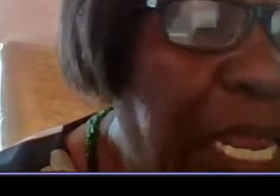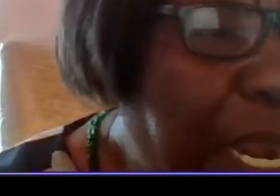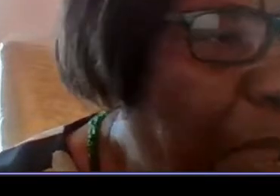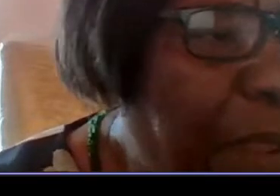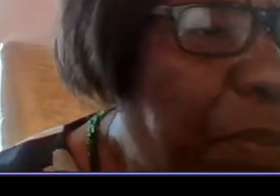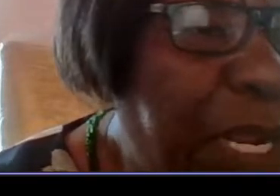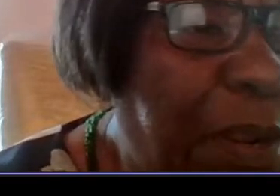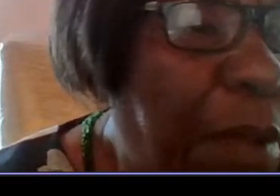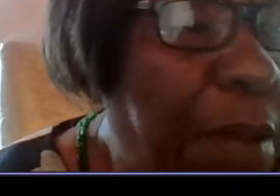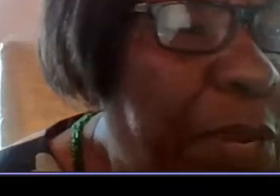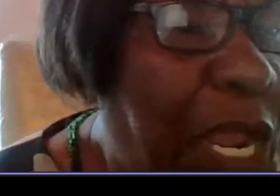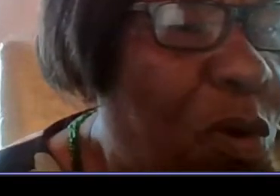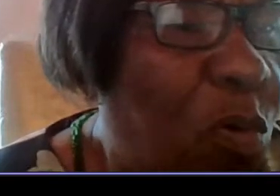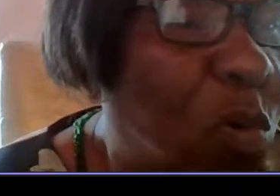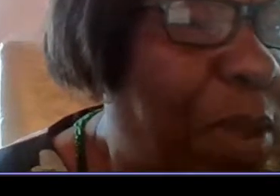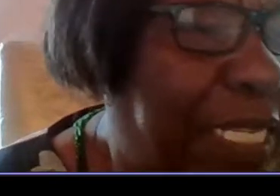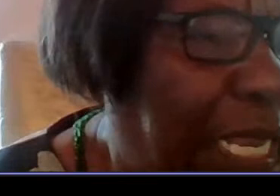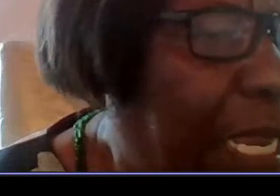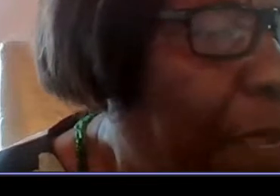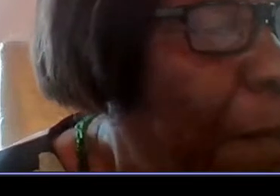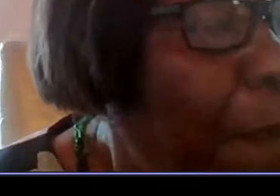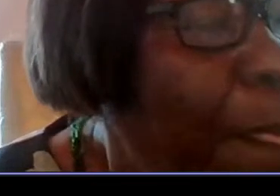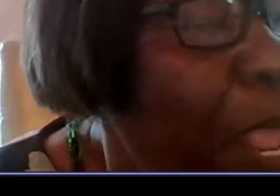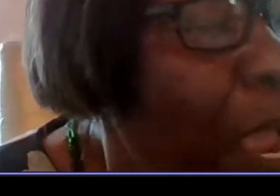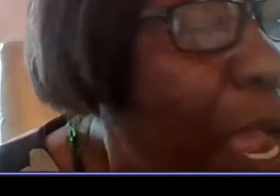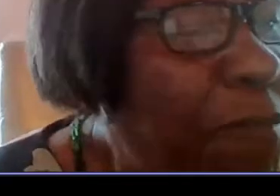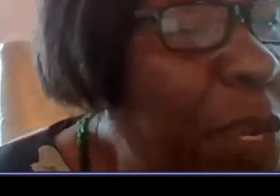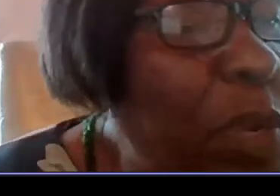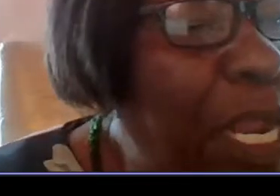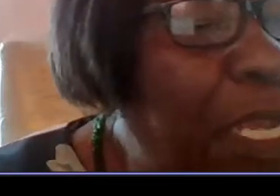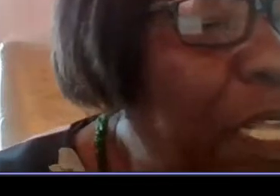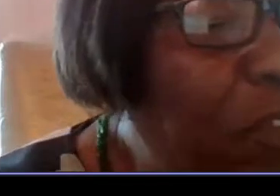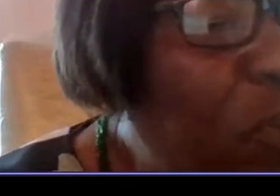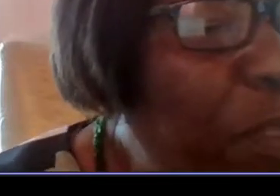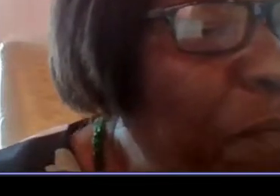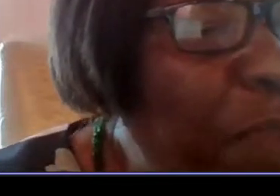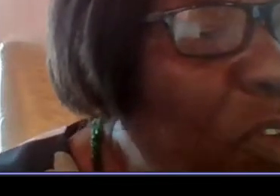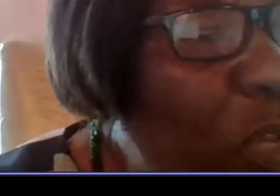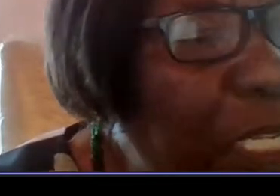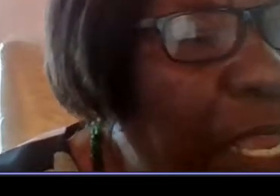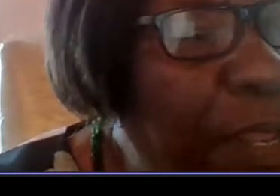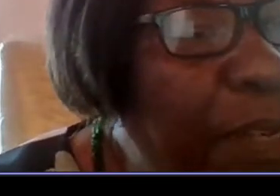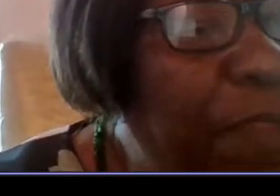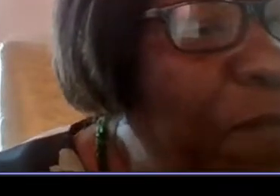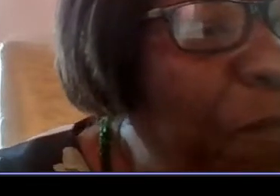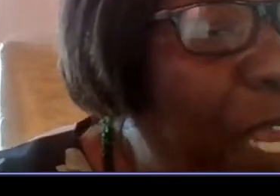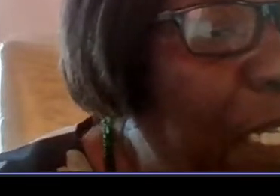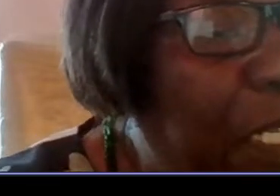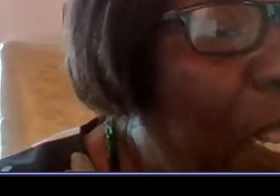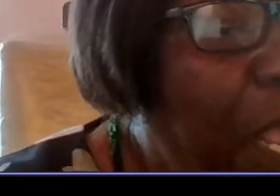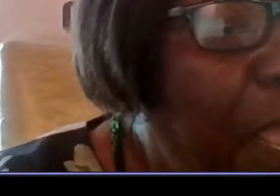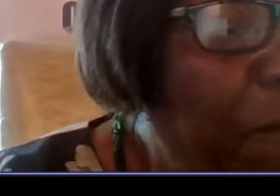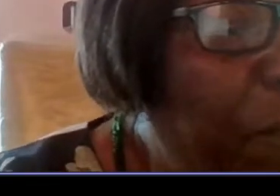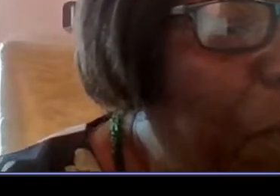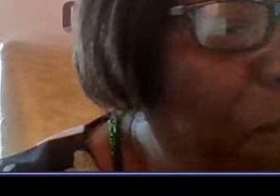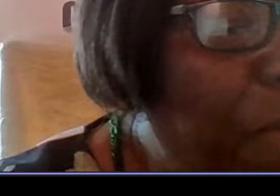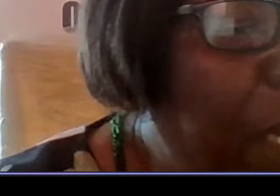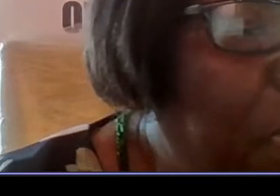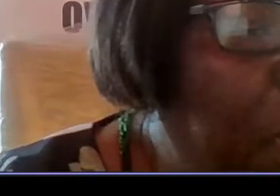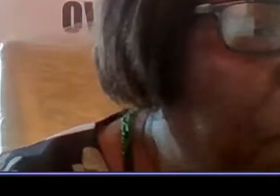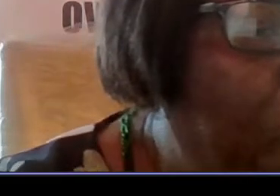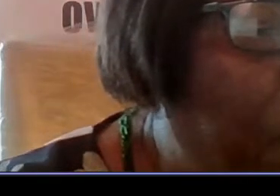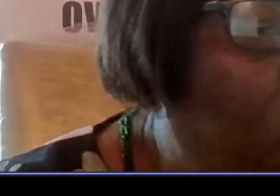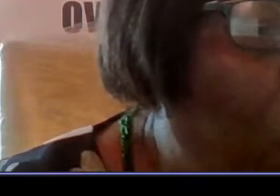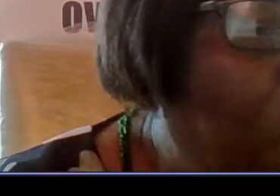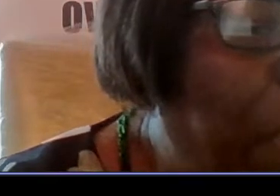zibabeka eceleni abantu abaphila ngokukhubazeka. IP will attest to the first concern. The flats have